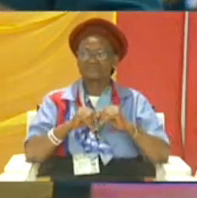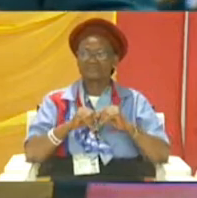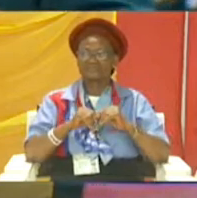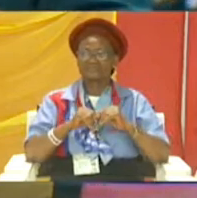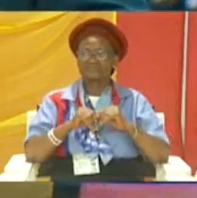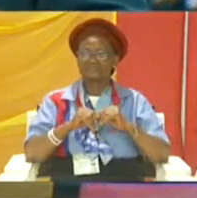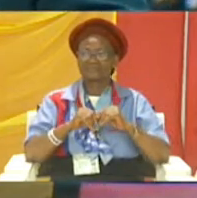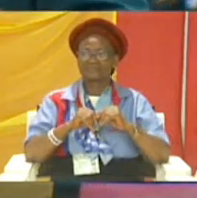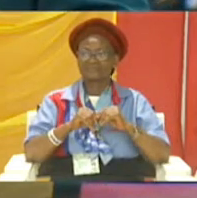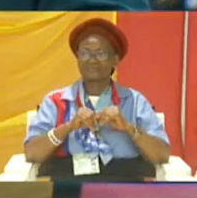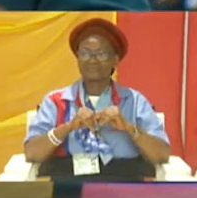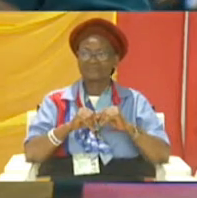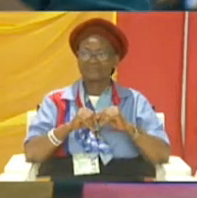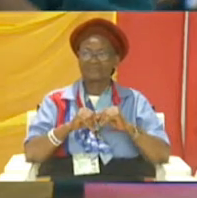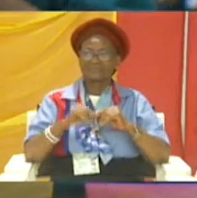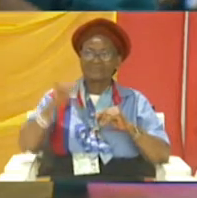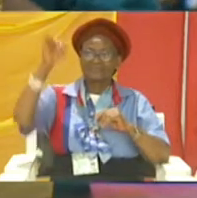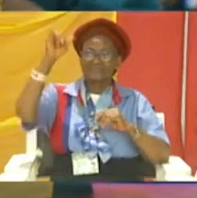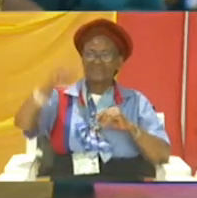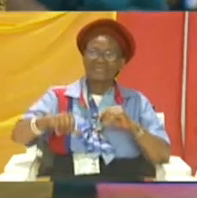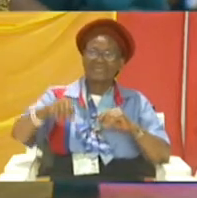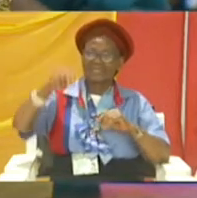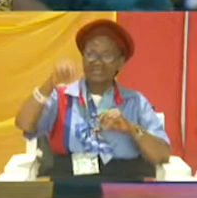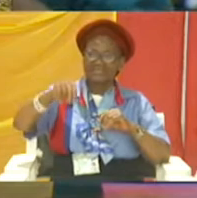They need